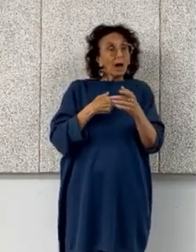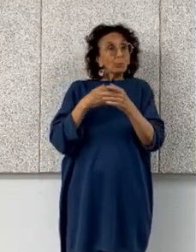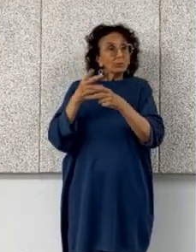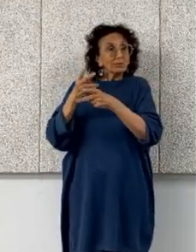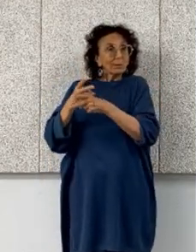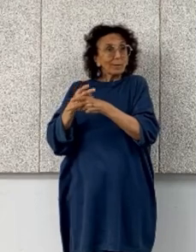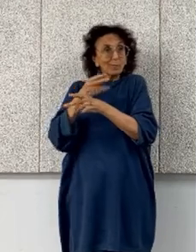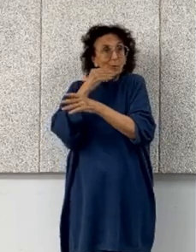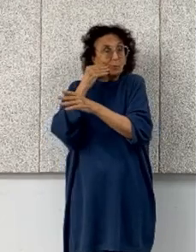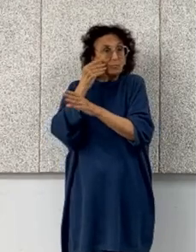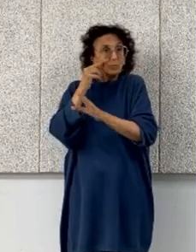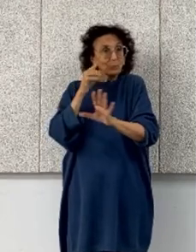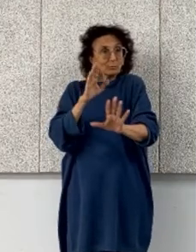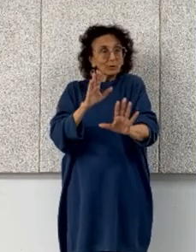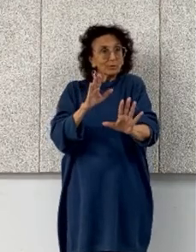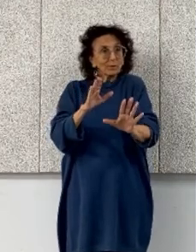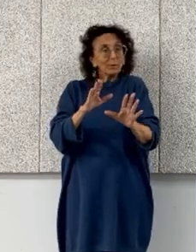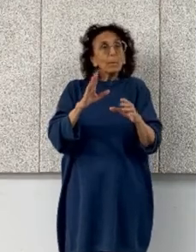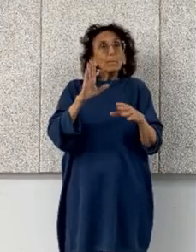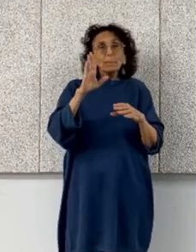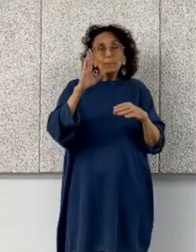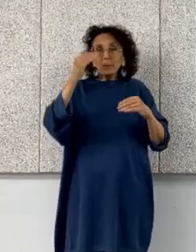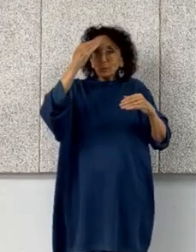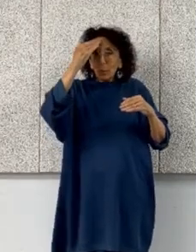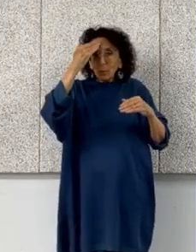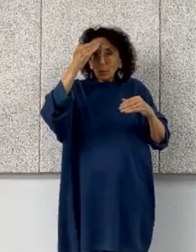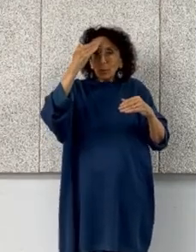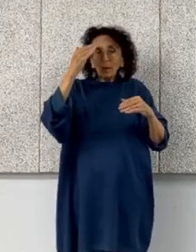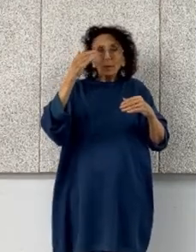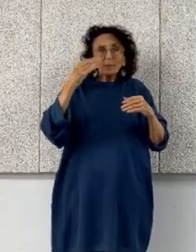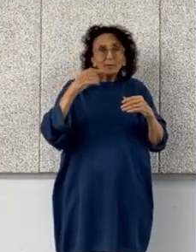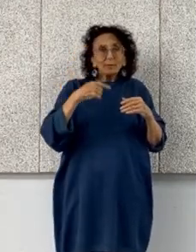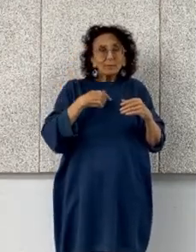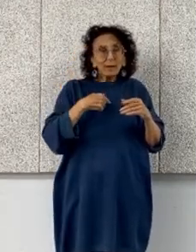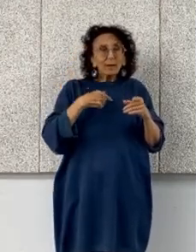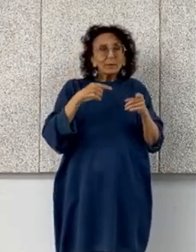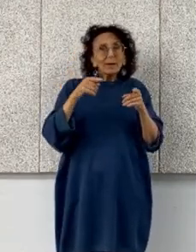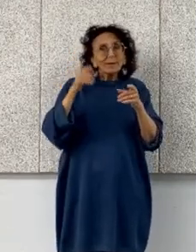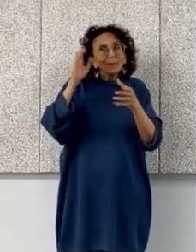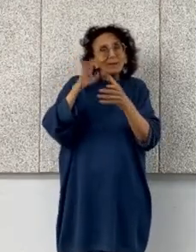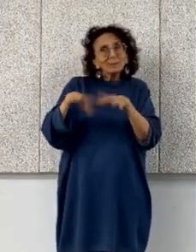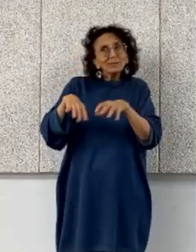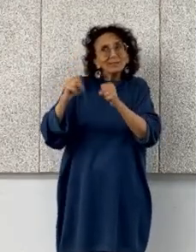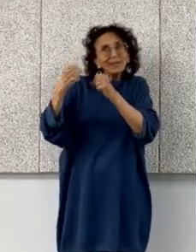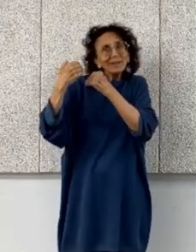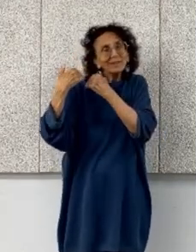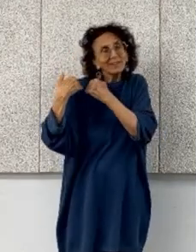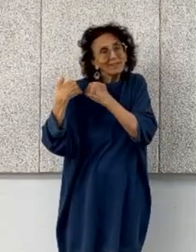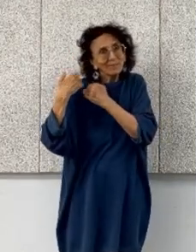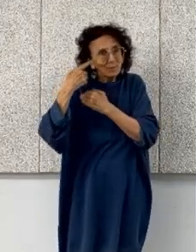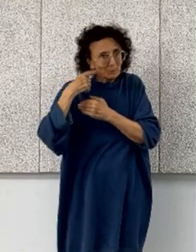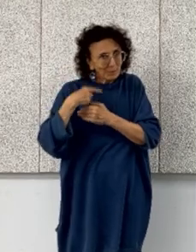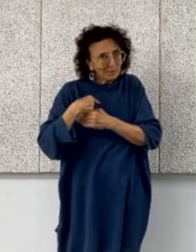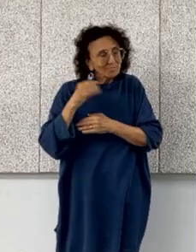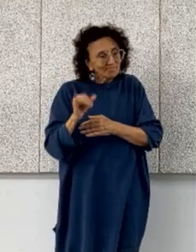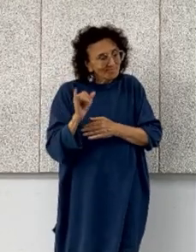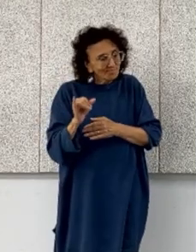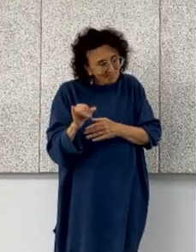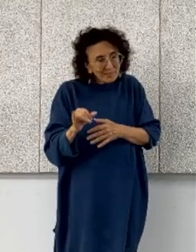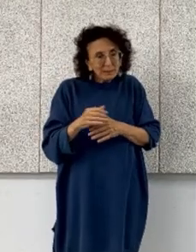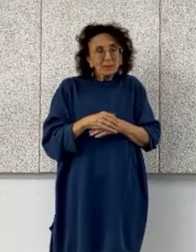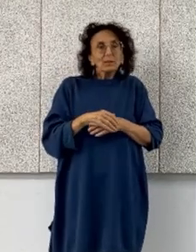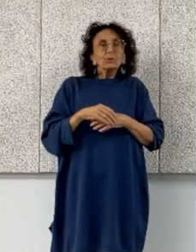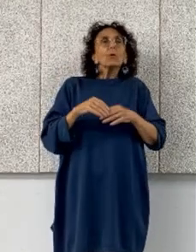right? But just be aware that someone else is taking that on for you. Right. And so finally